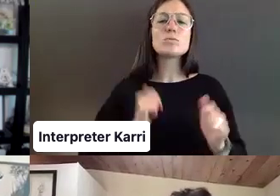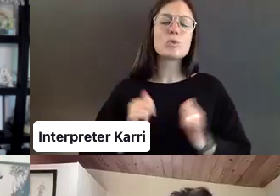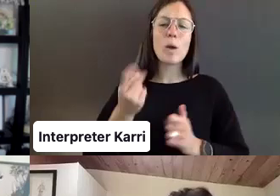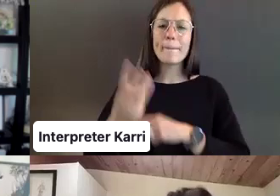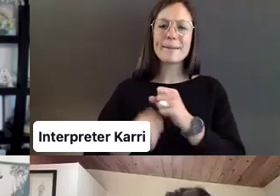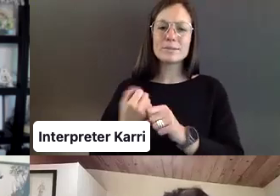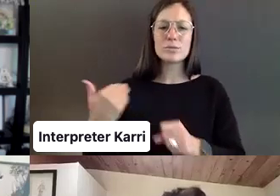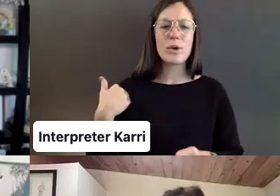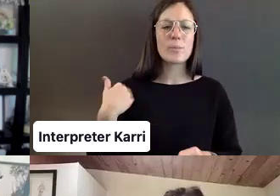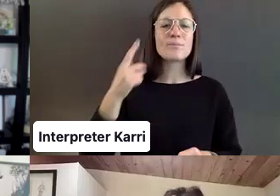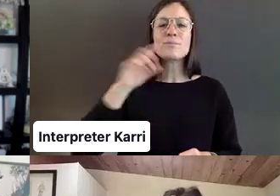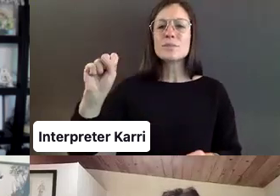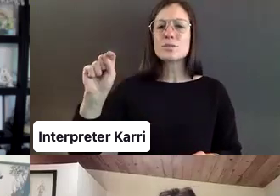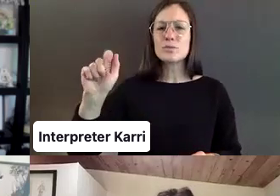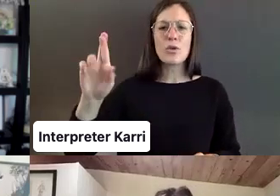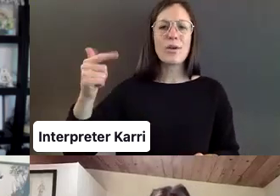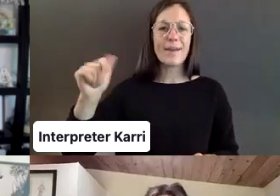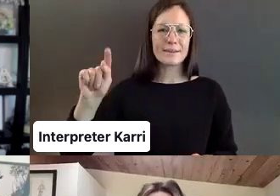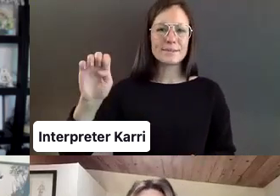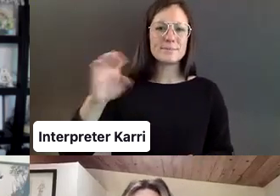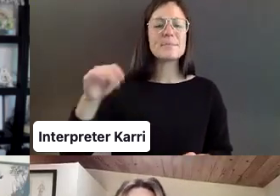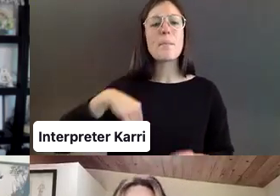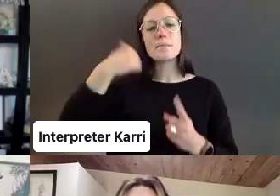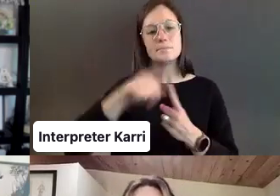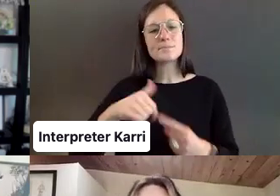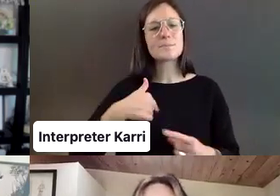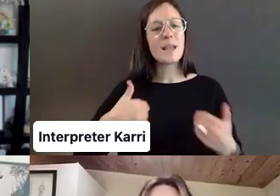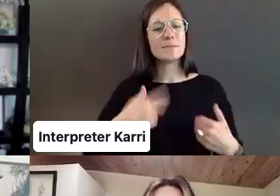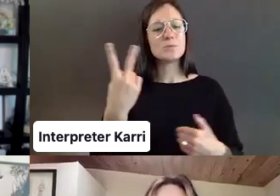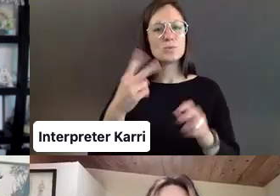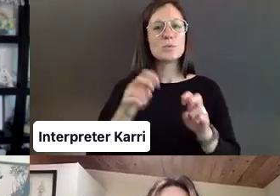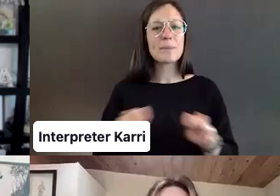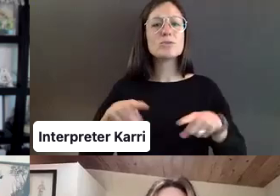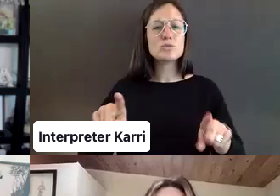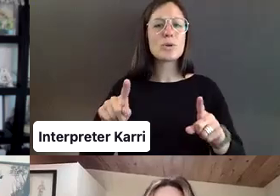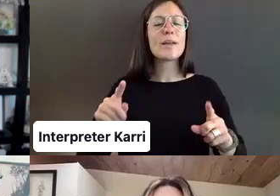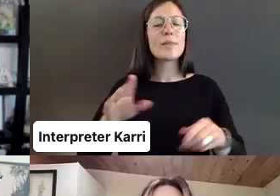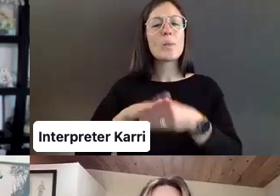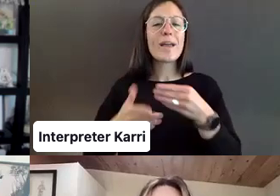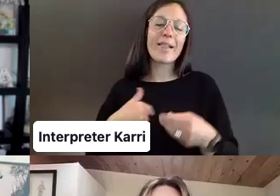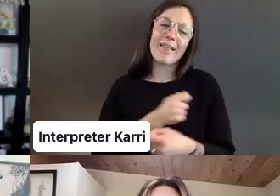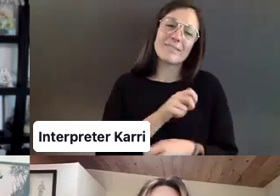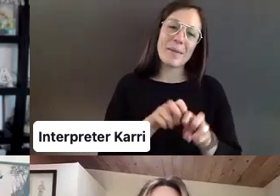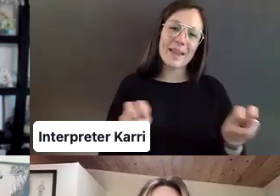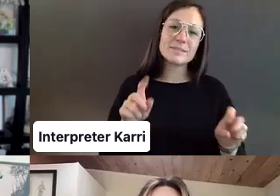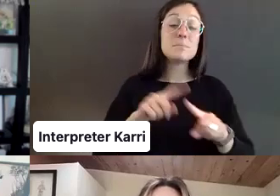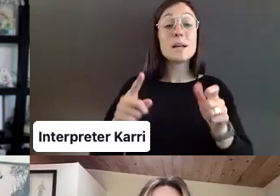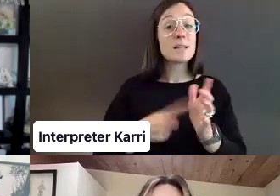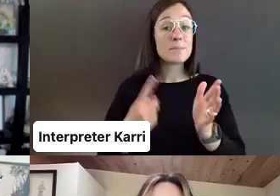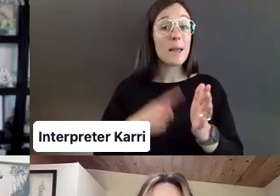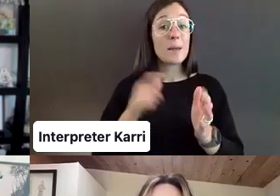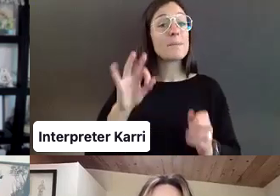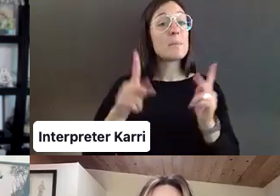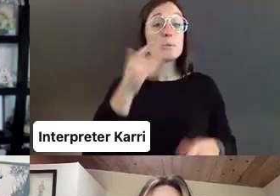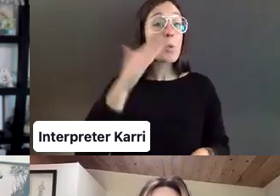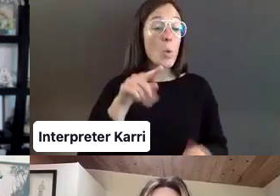and it was for Stargate. But I remember I had 2 panels in the weekend, and I love panels, but sometimes when people don't really know